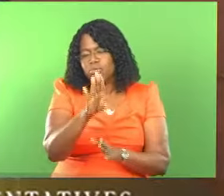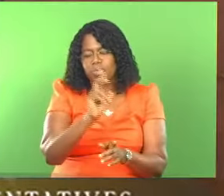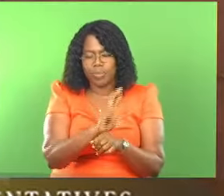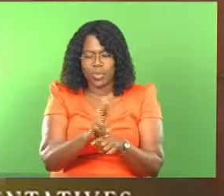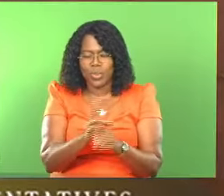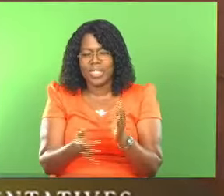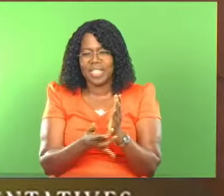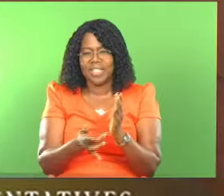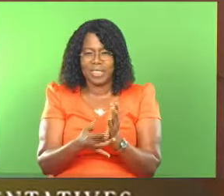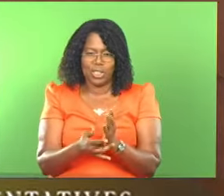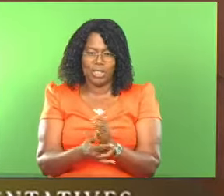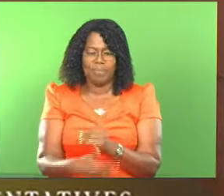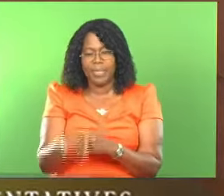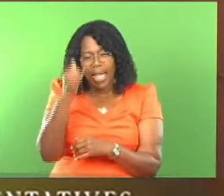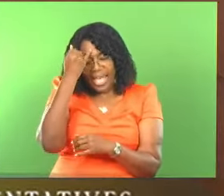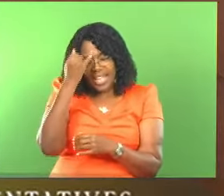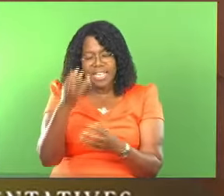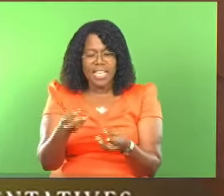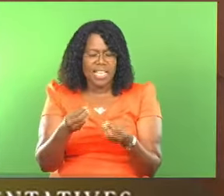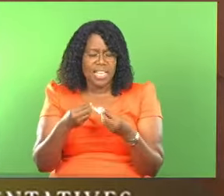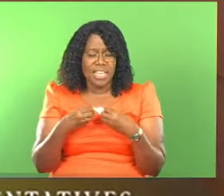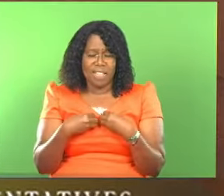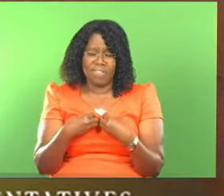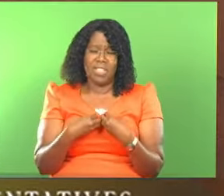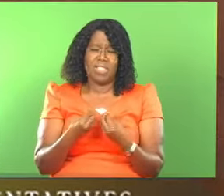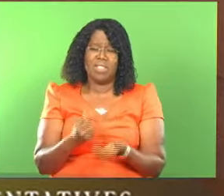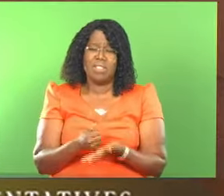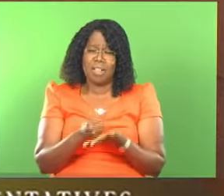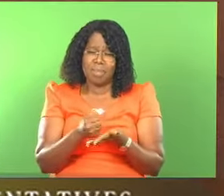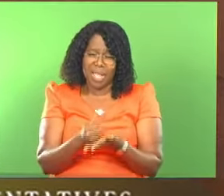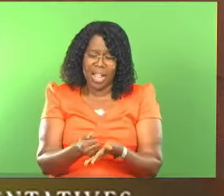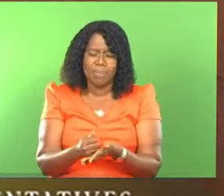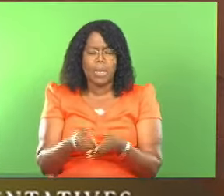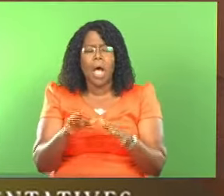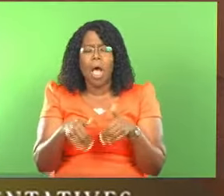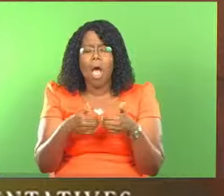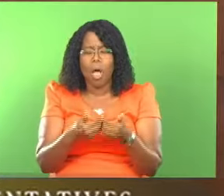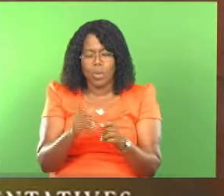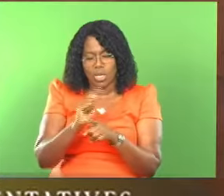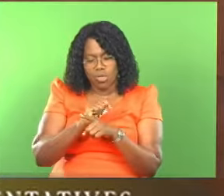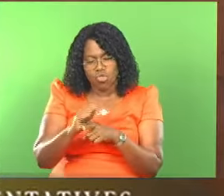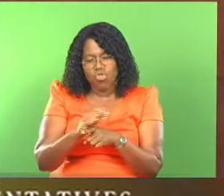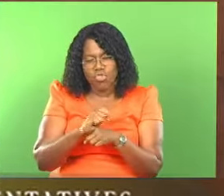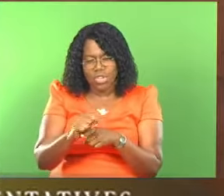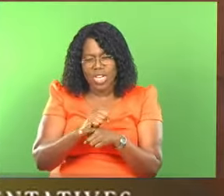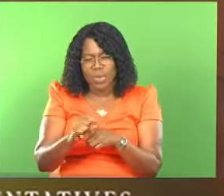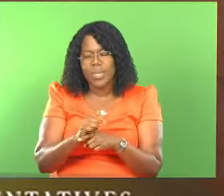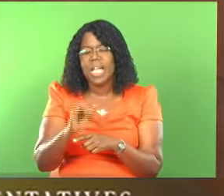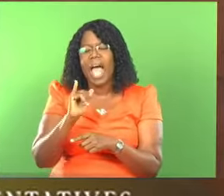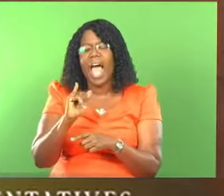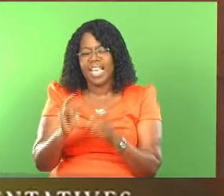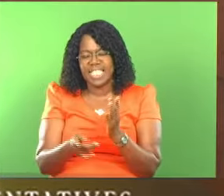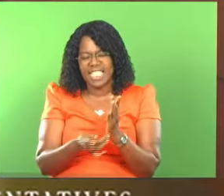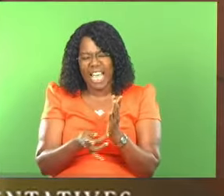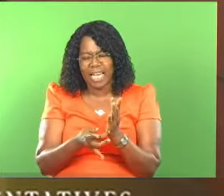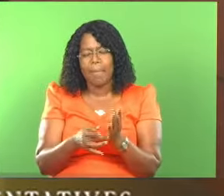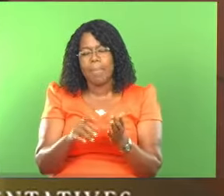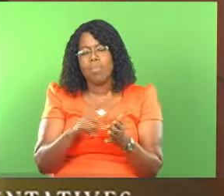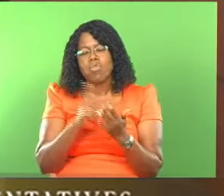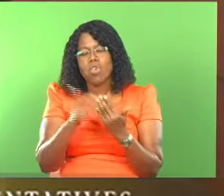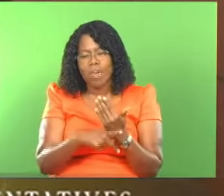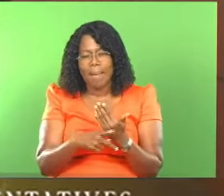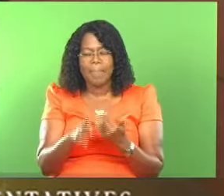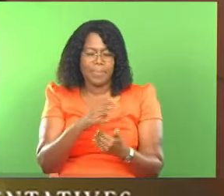which we know is a serious challenge for us, through their training under the ITEC program and through assistance